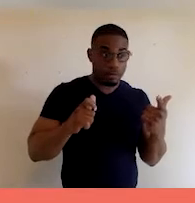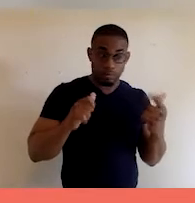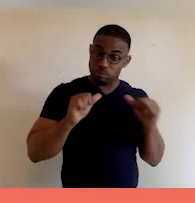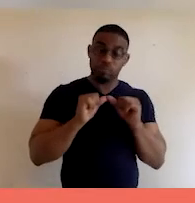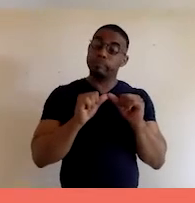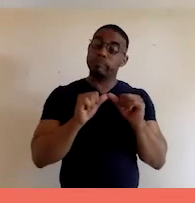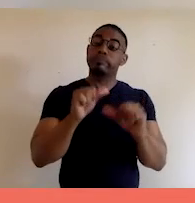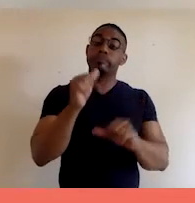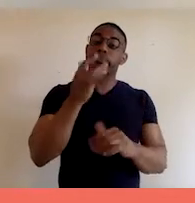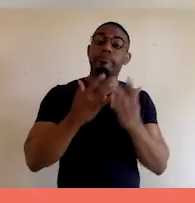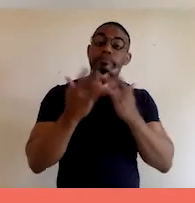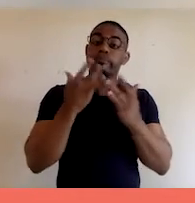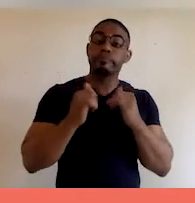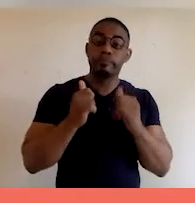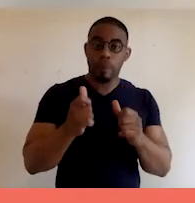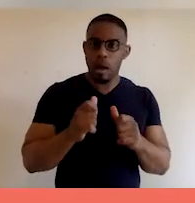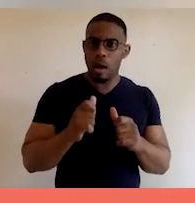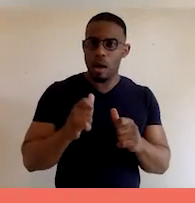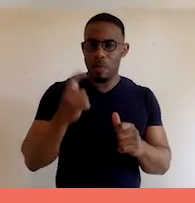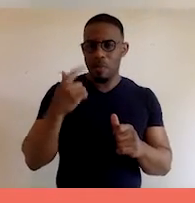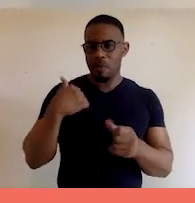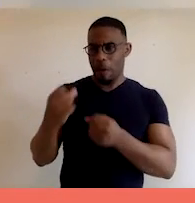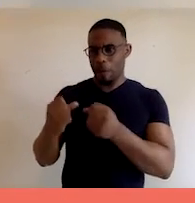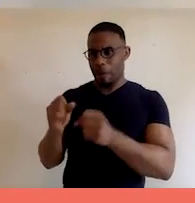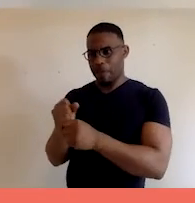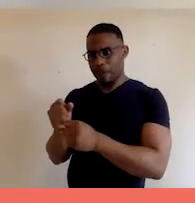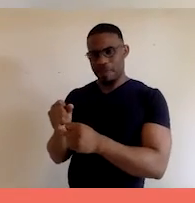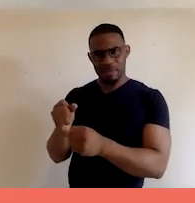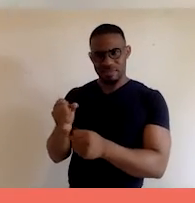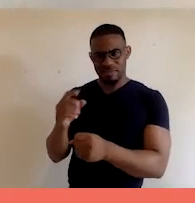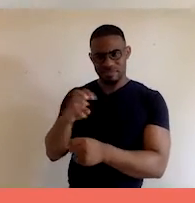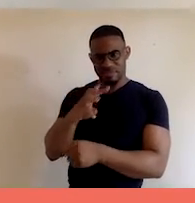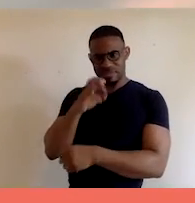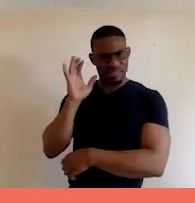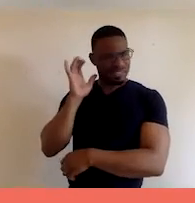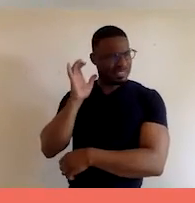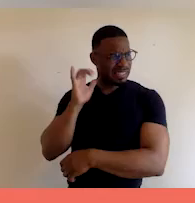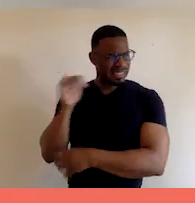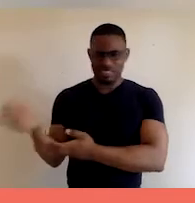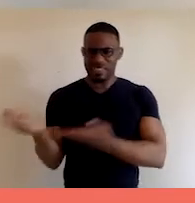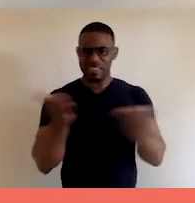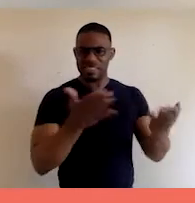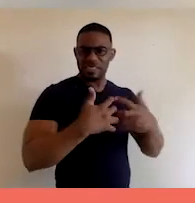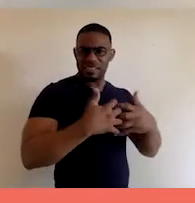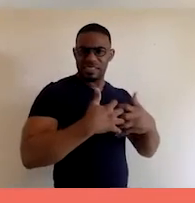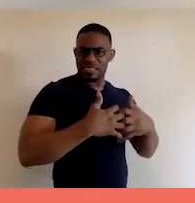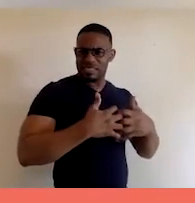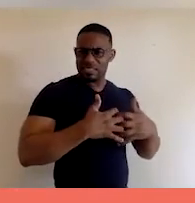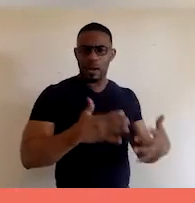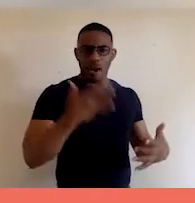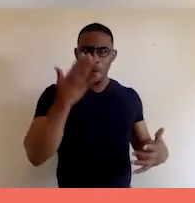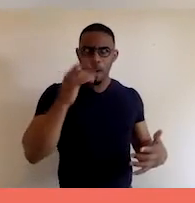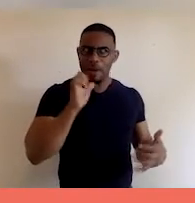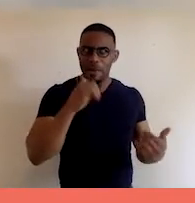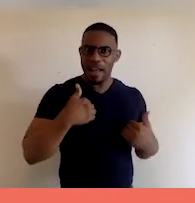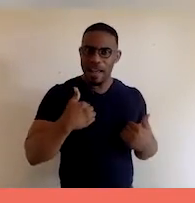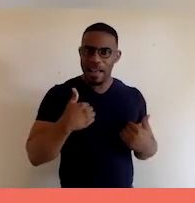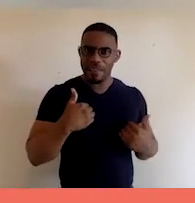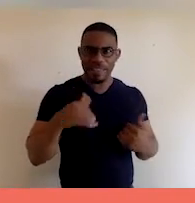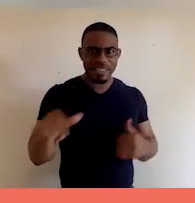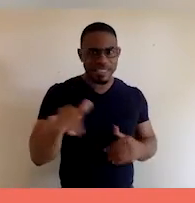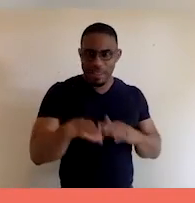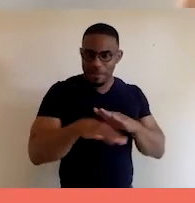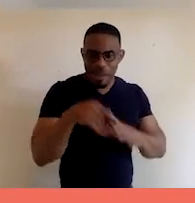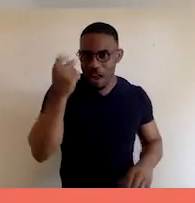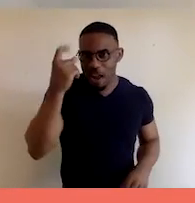Like, this is something I can handle. Or if my car makes a very weird sound, I know I need to take this to a mechanic. So why don't I have the same